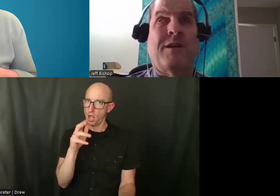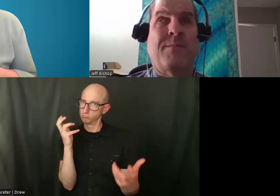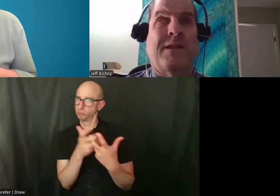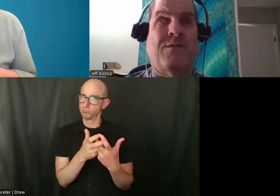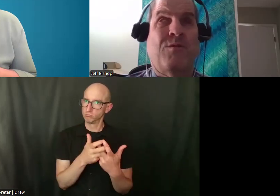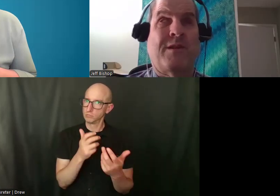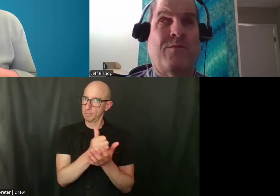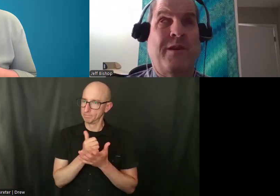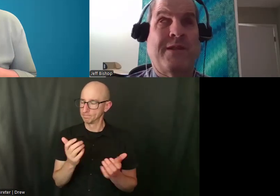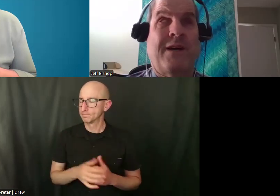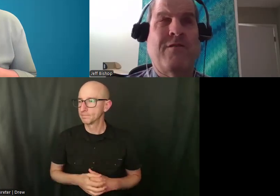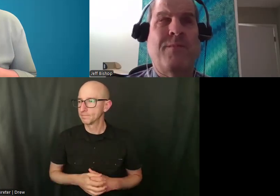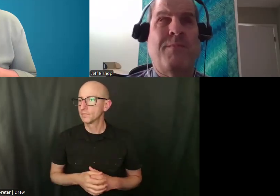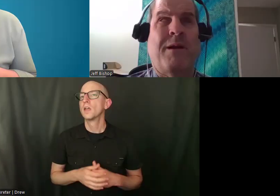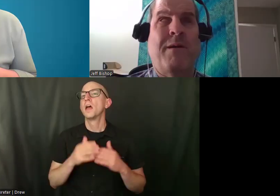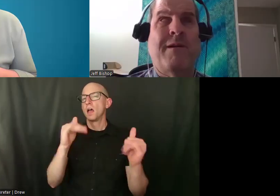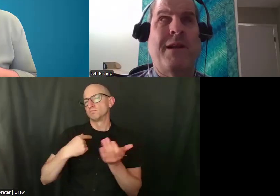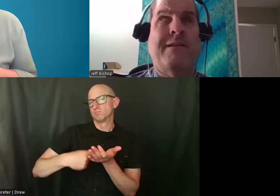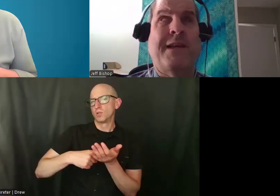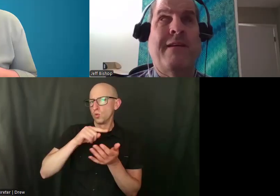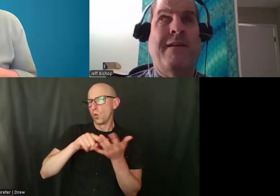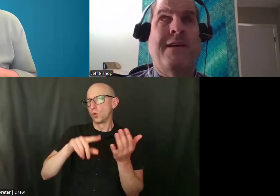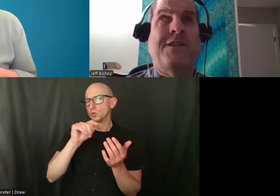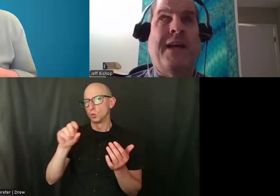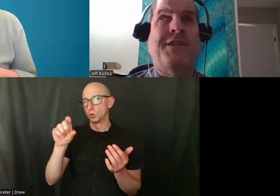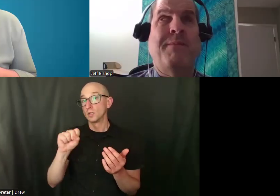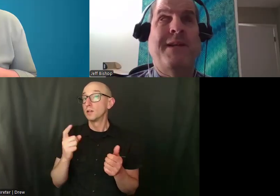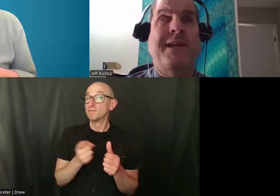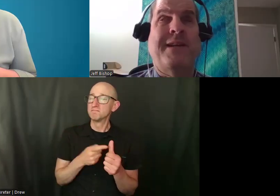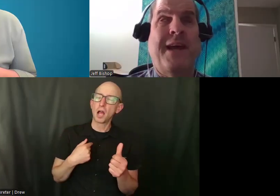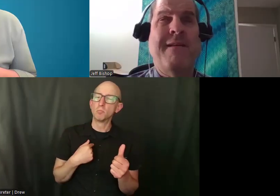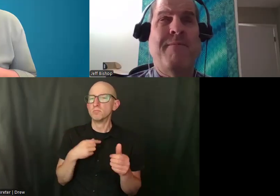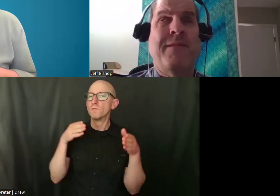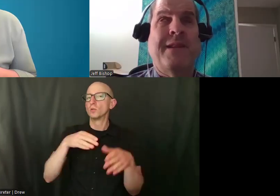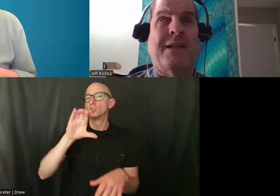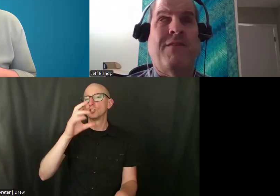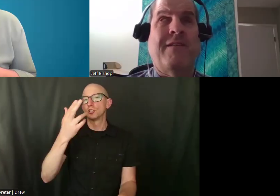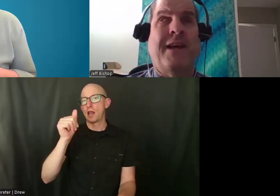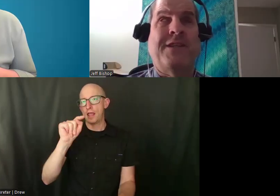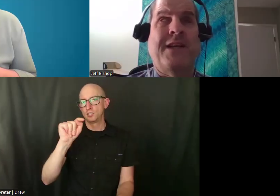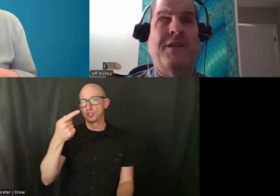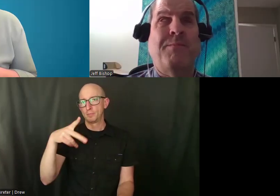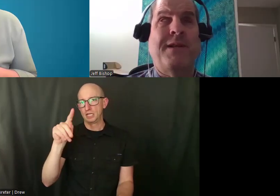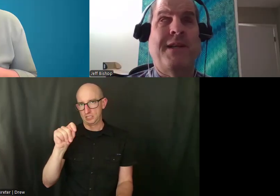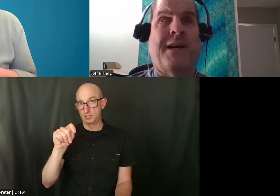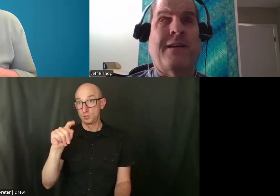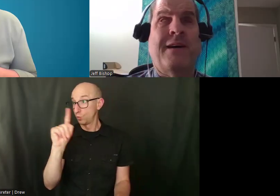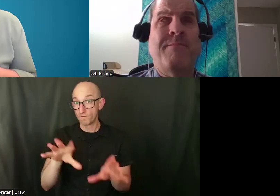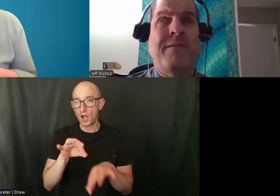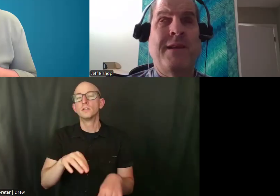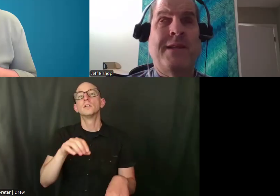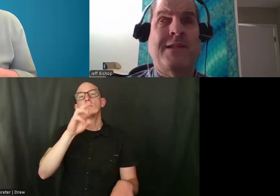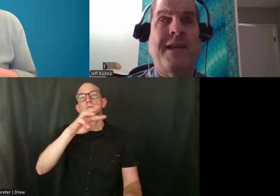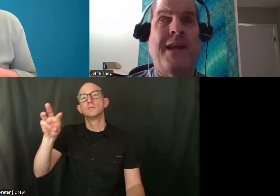then we'll talk about the tools that we'll use. I'm going to be primarily using ChatGPT today. That's found at